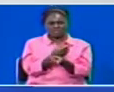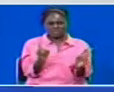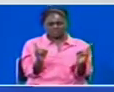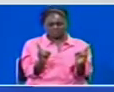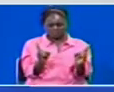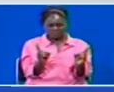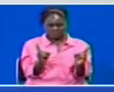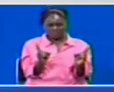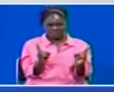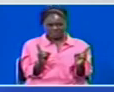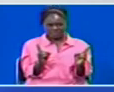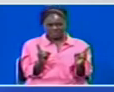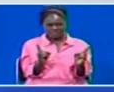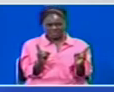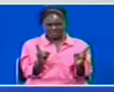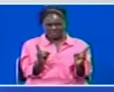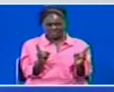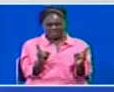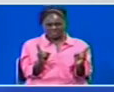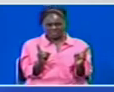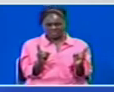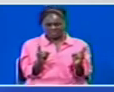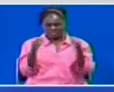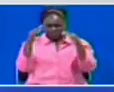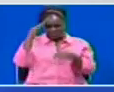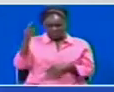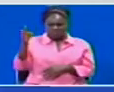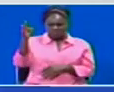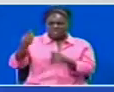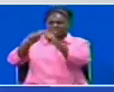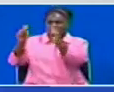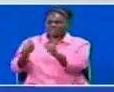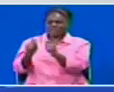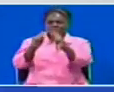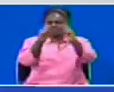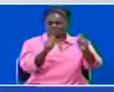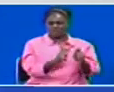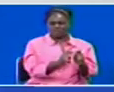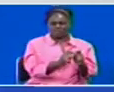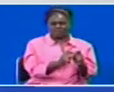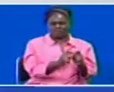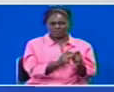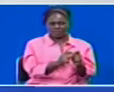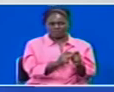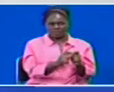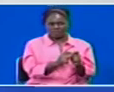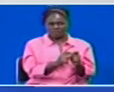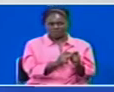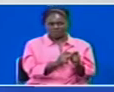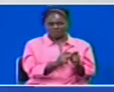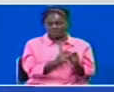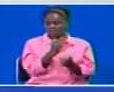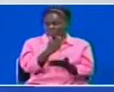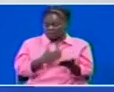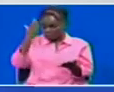like Kenya will still hinge its democratic future on ethnic balkanization when most of us don't even know their